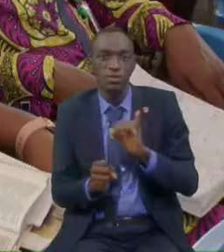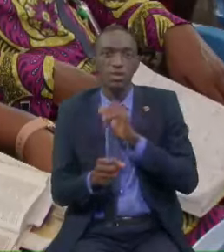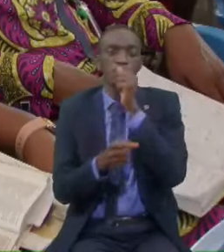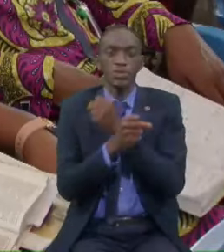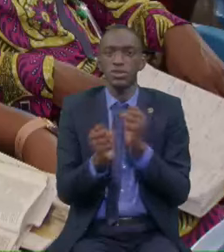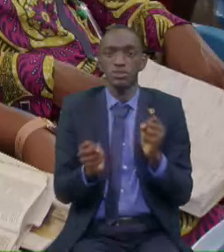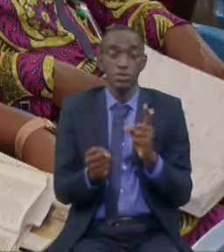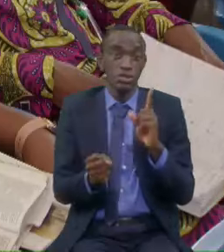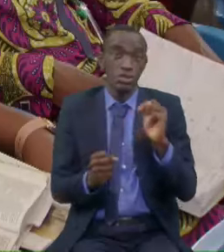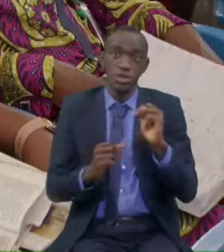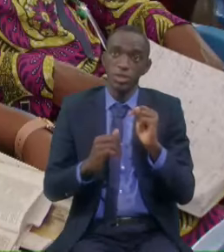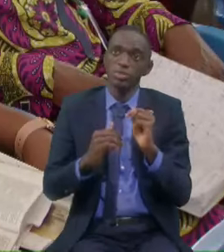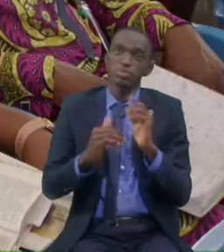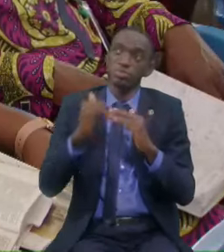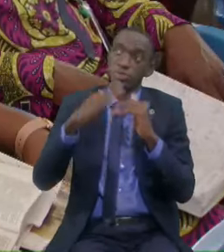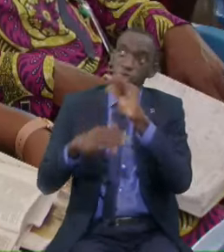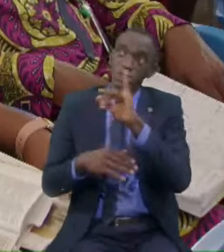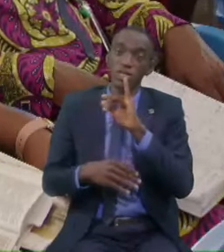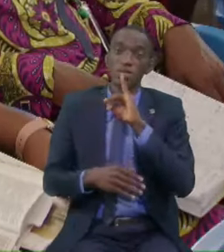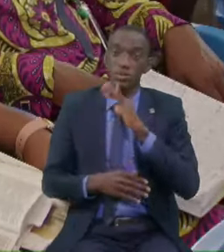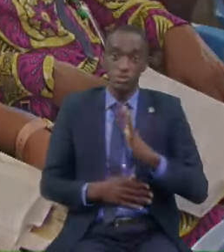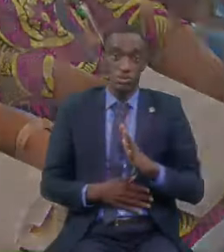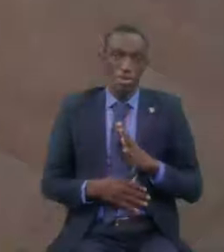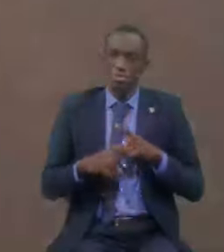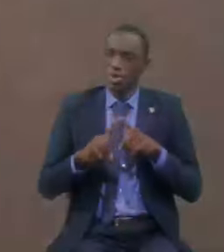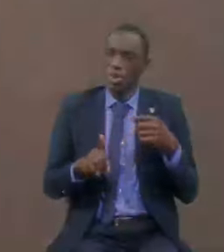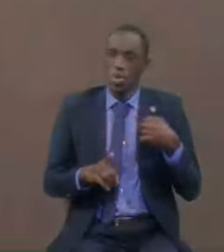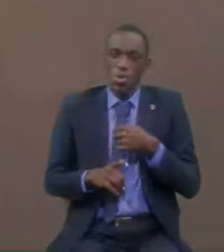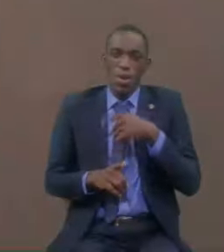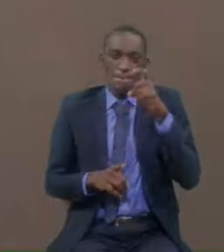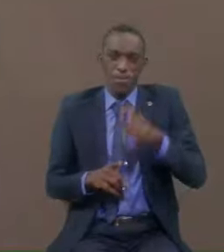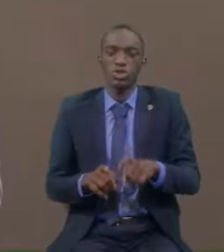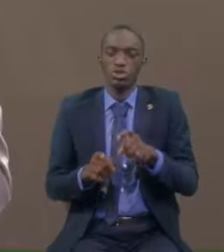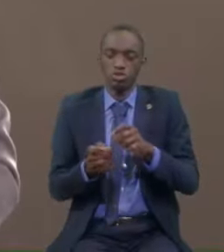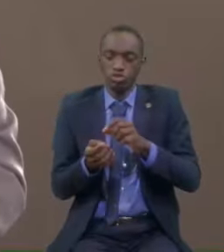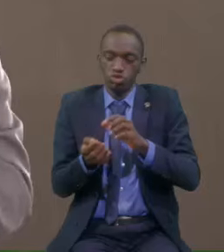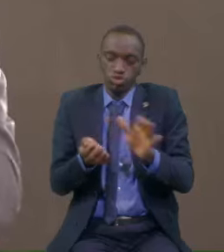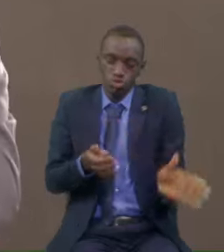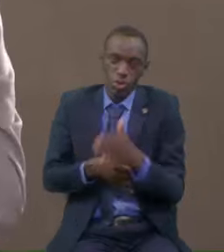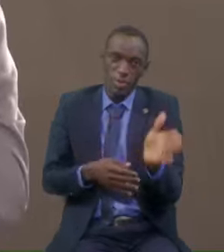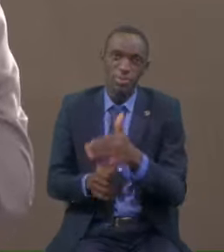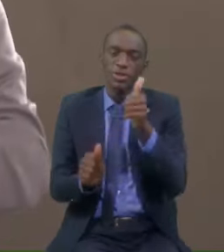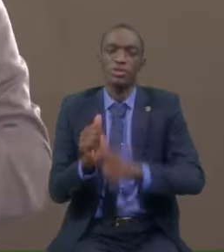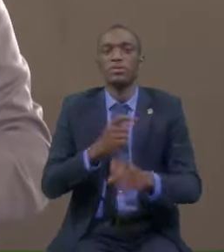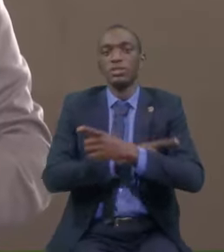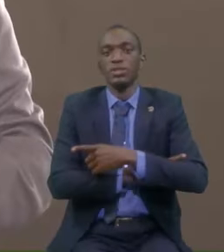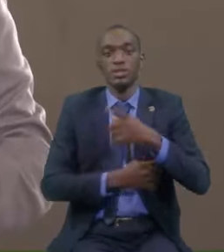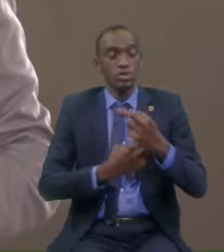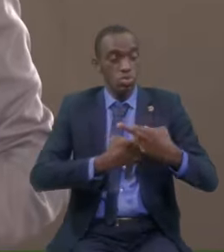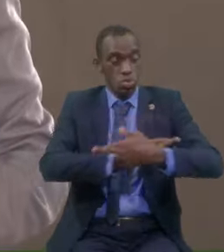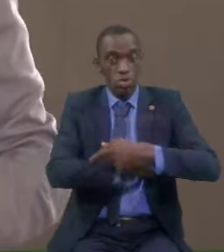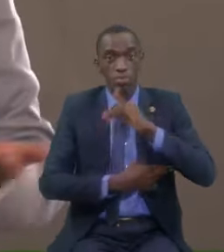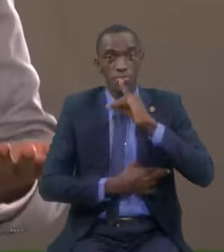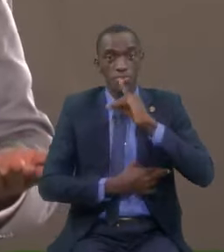it every day. The chamber is good, we have to sweep it every day. The